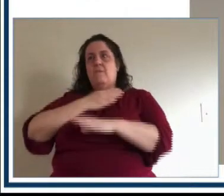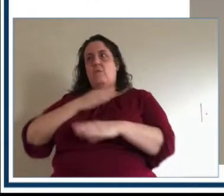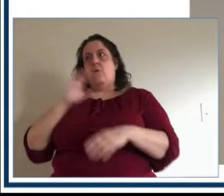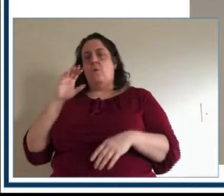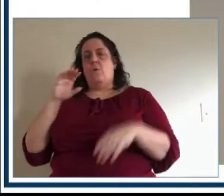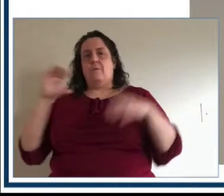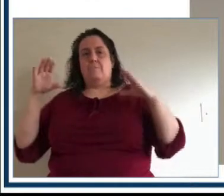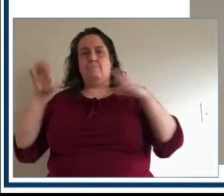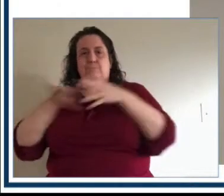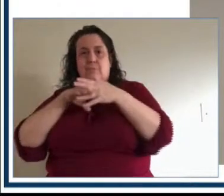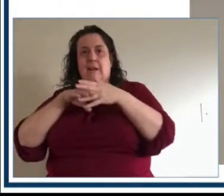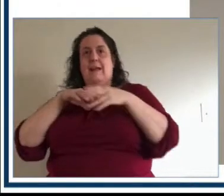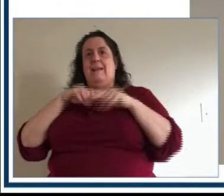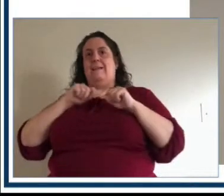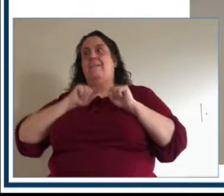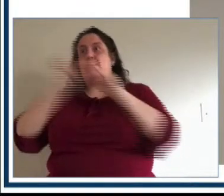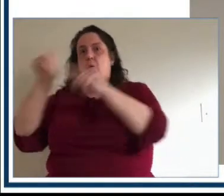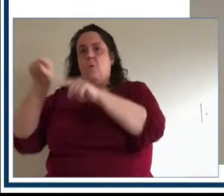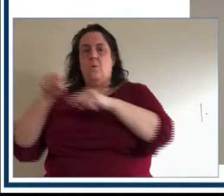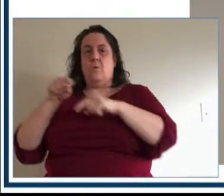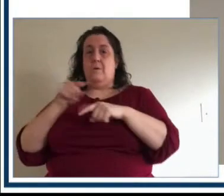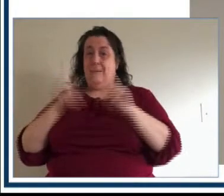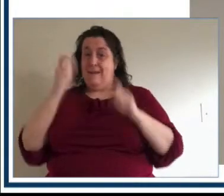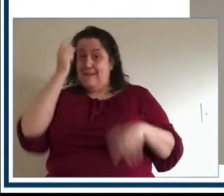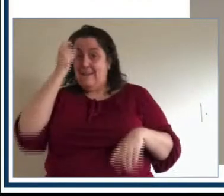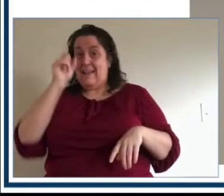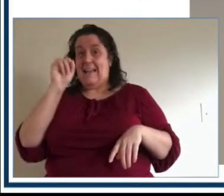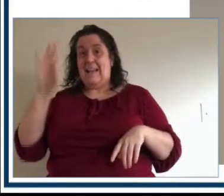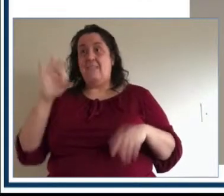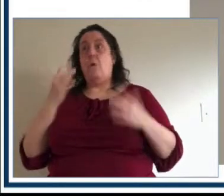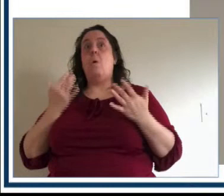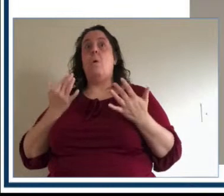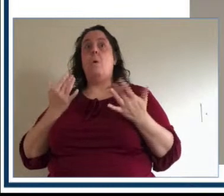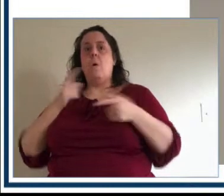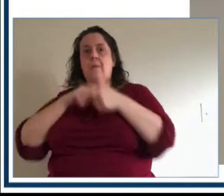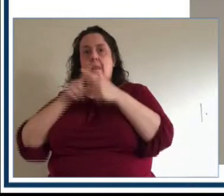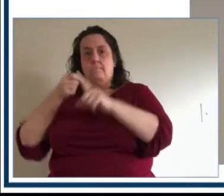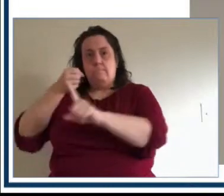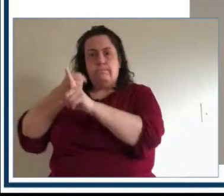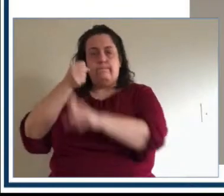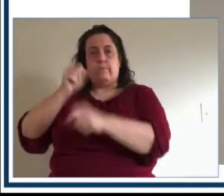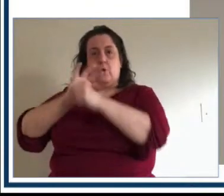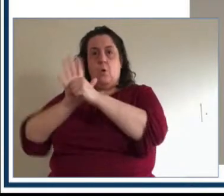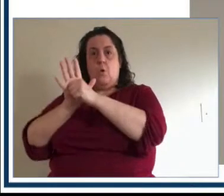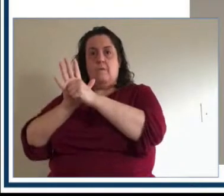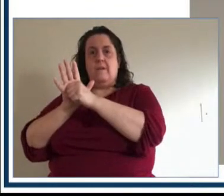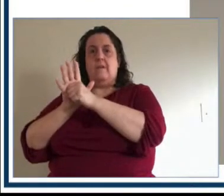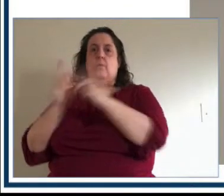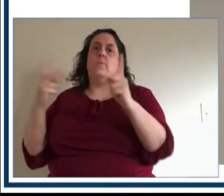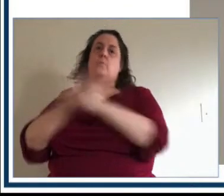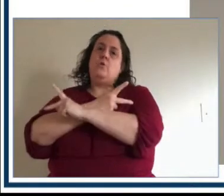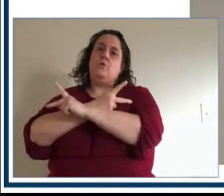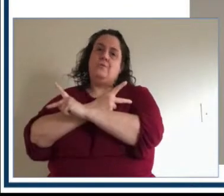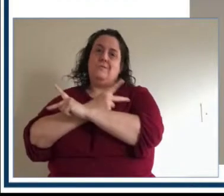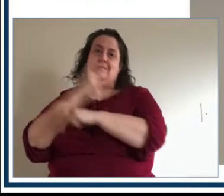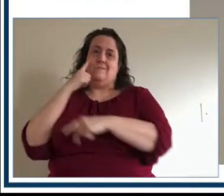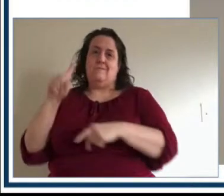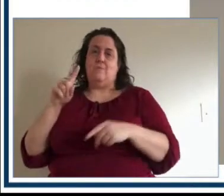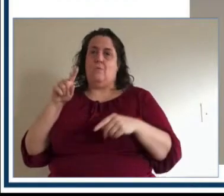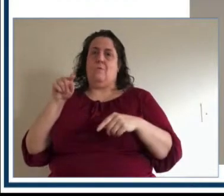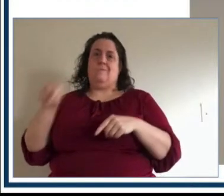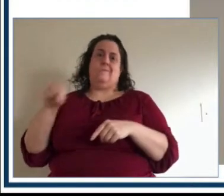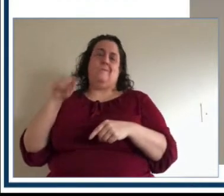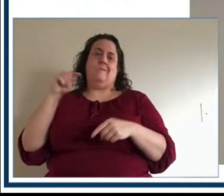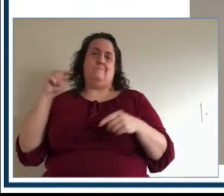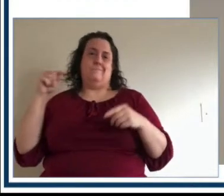gets COVID and your family has to isolate. If you're eligible for a booster dose, if you're 60 and above, or if